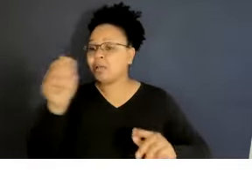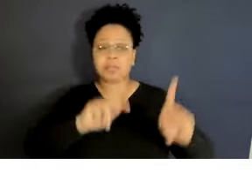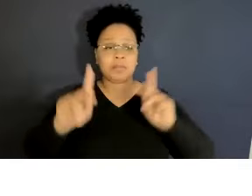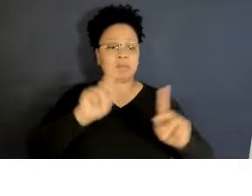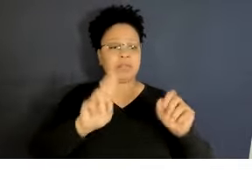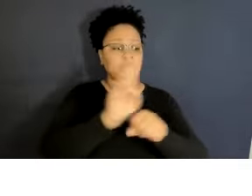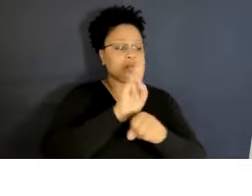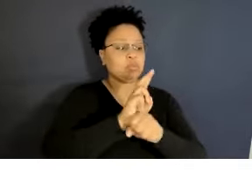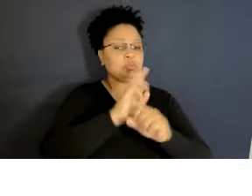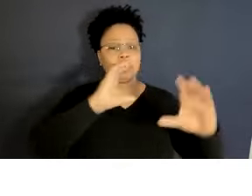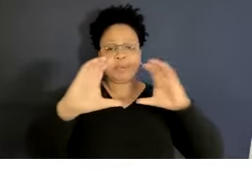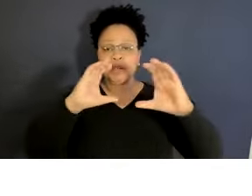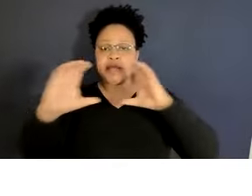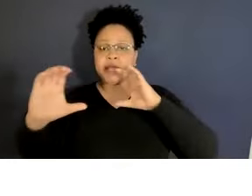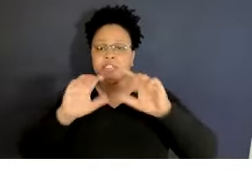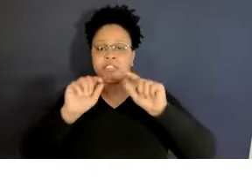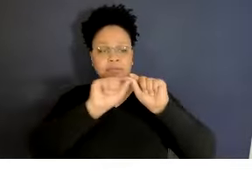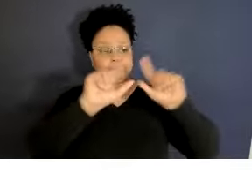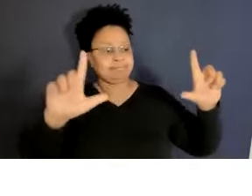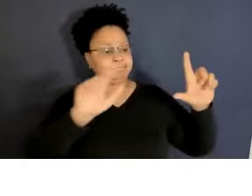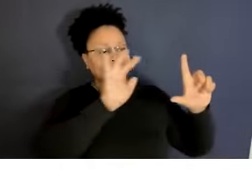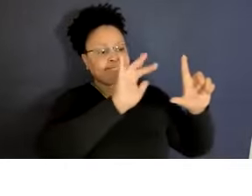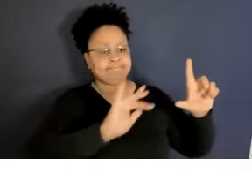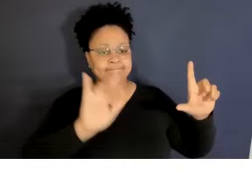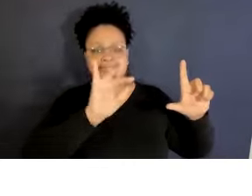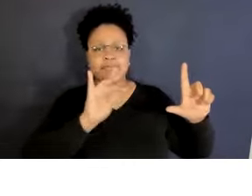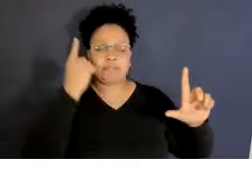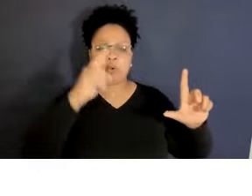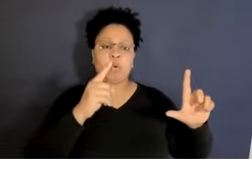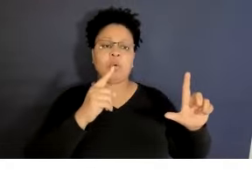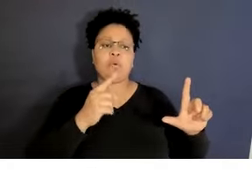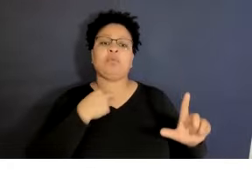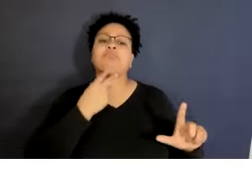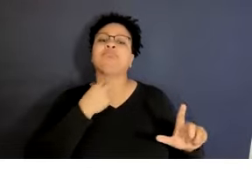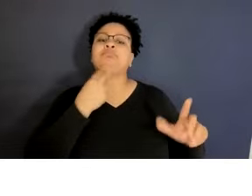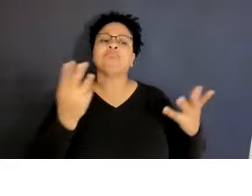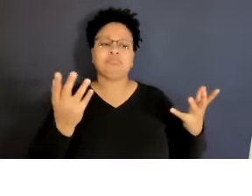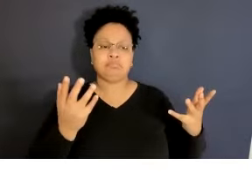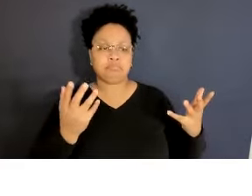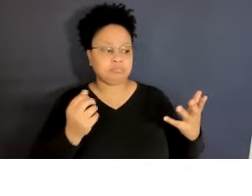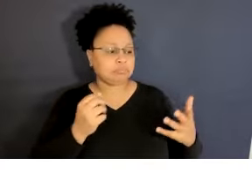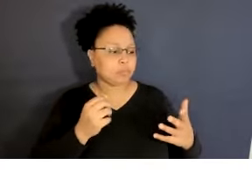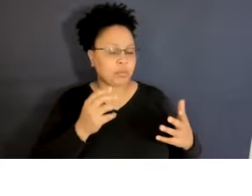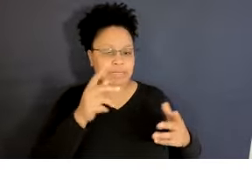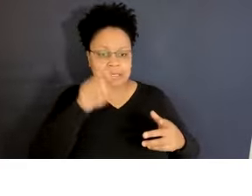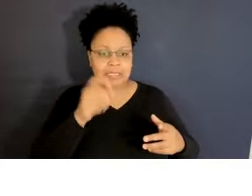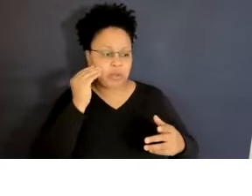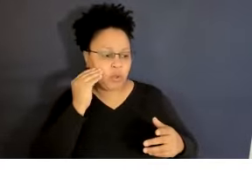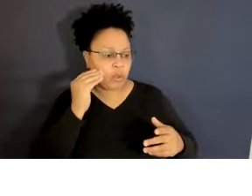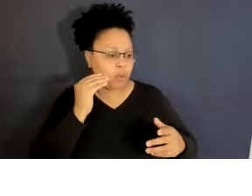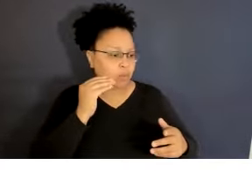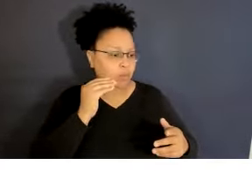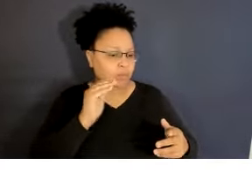boards. We have to give a person a chance to find out what their hidden talents are. Because everybody has a